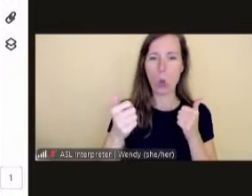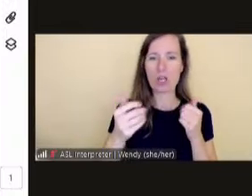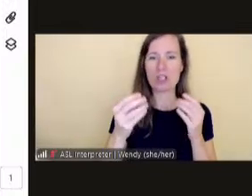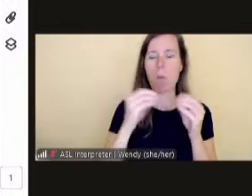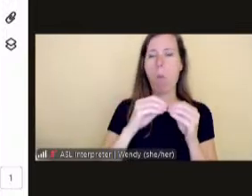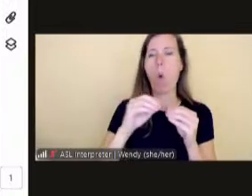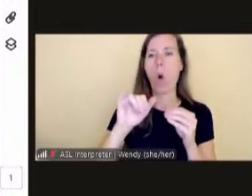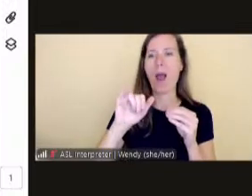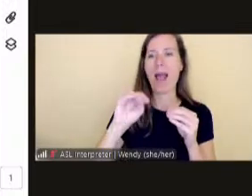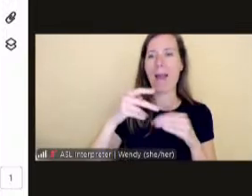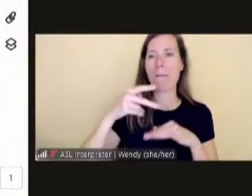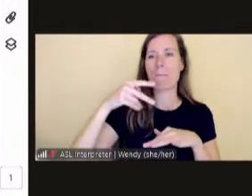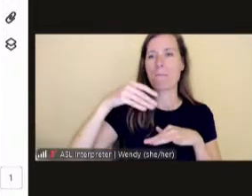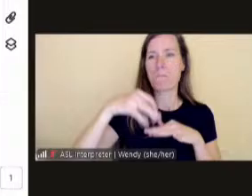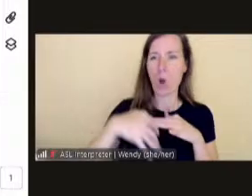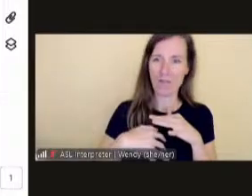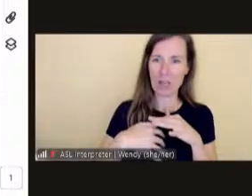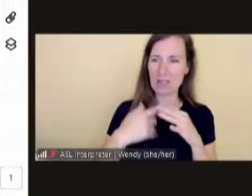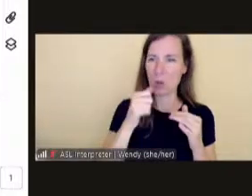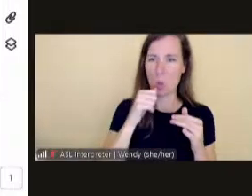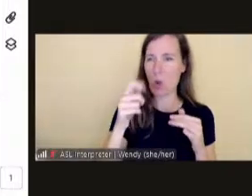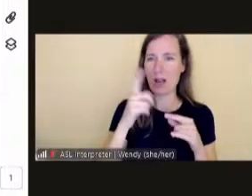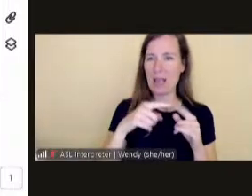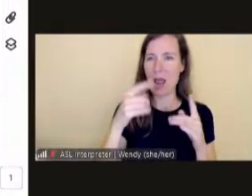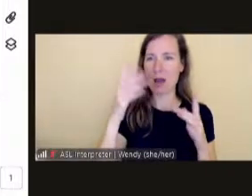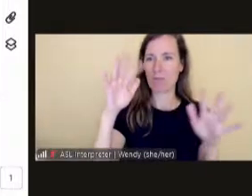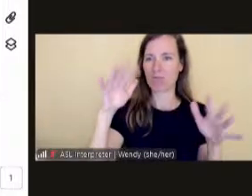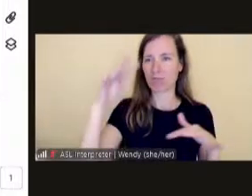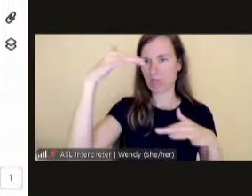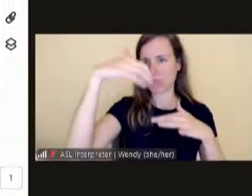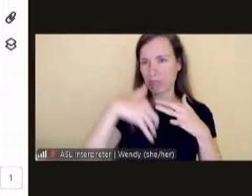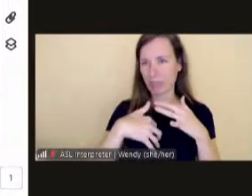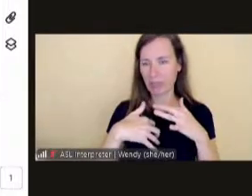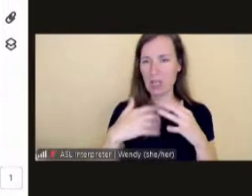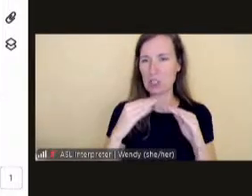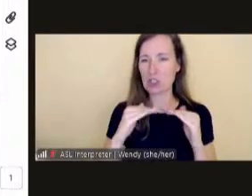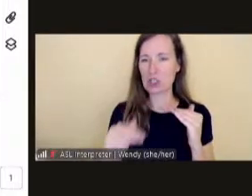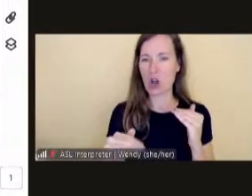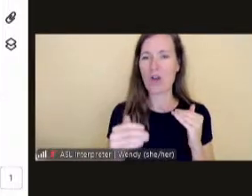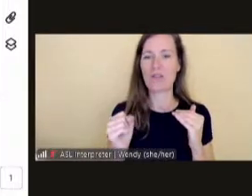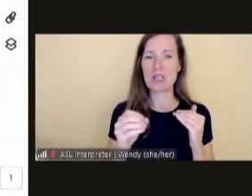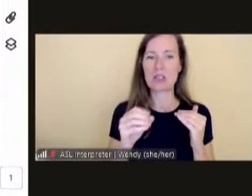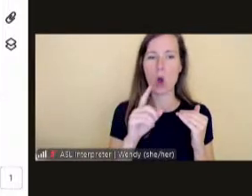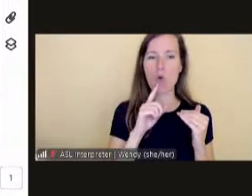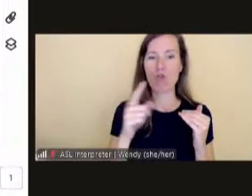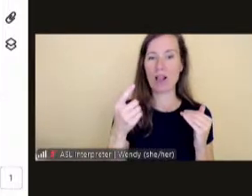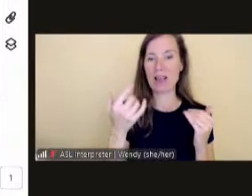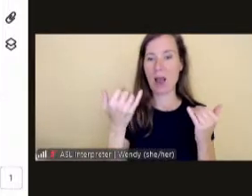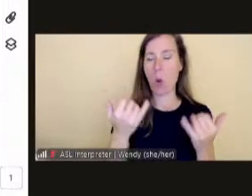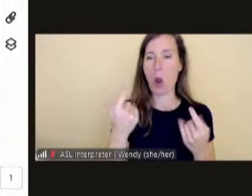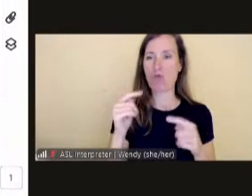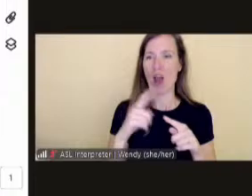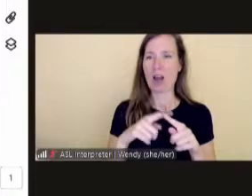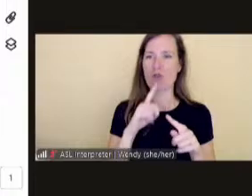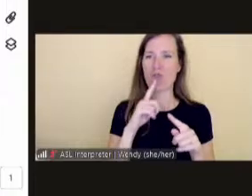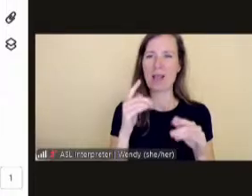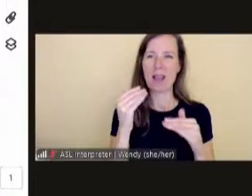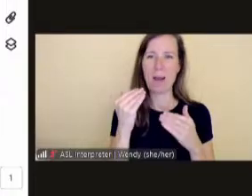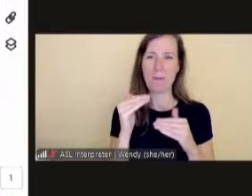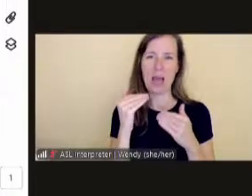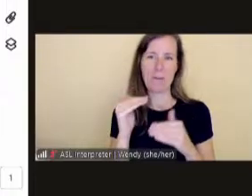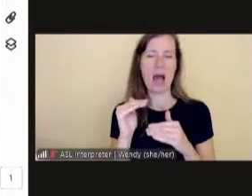an important issue here in Cheverly and in the county in general, to try to minimize the amount of impervious